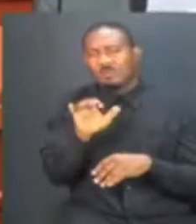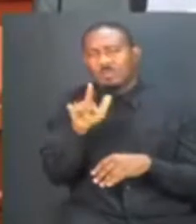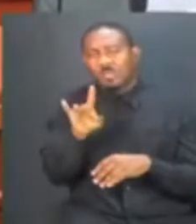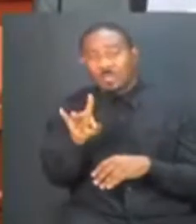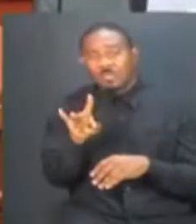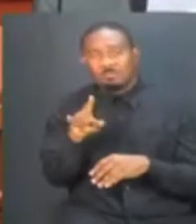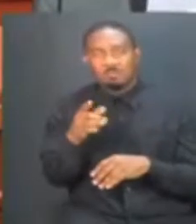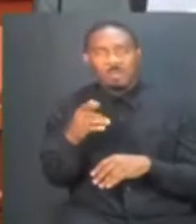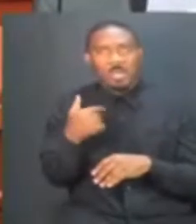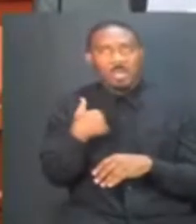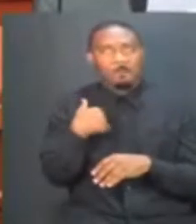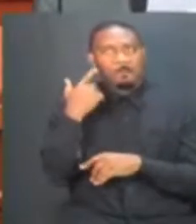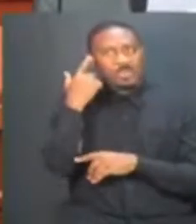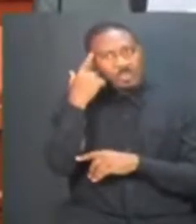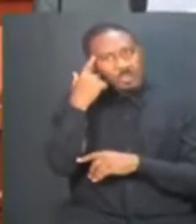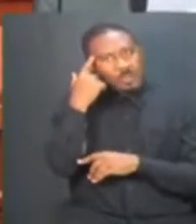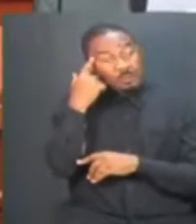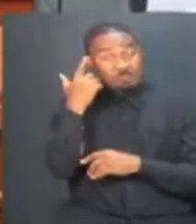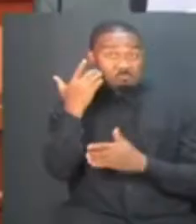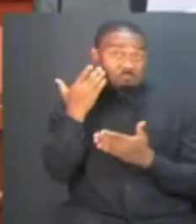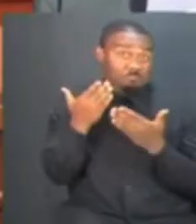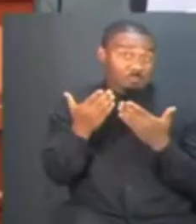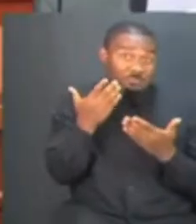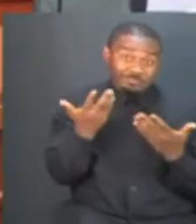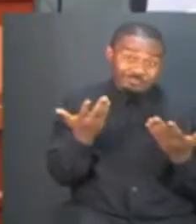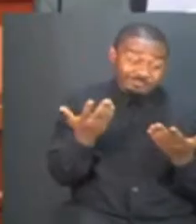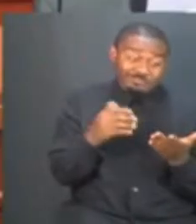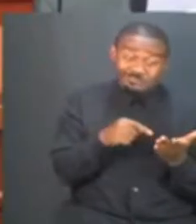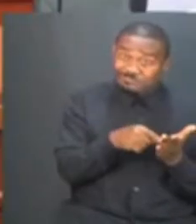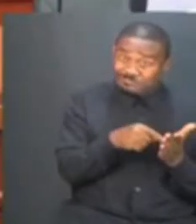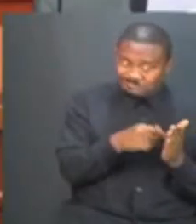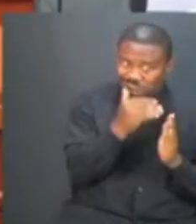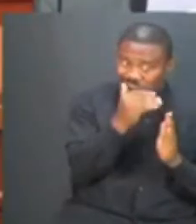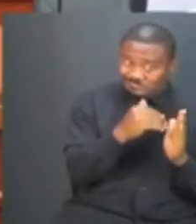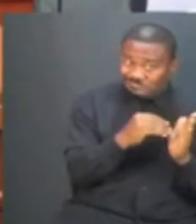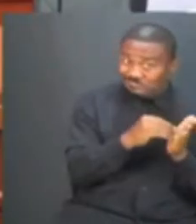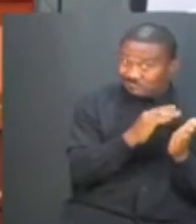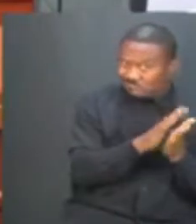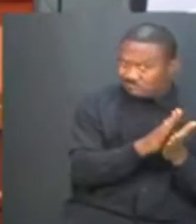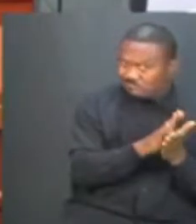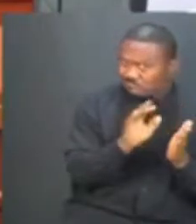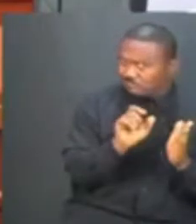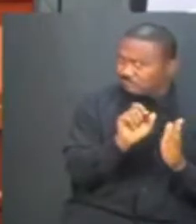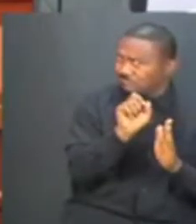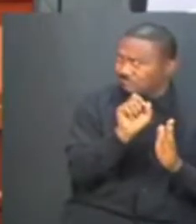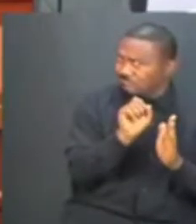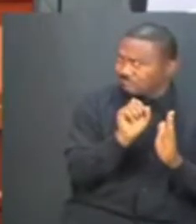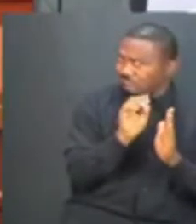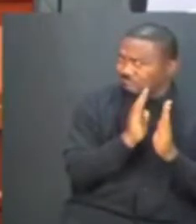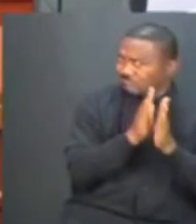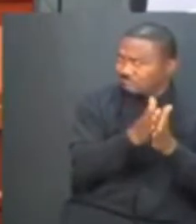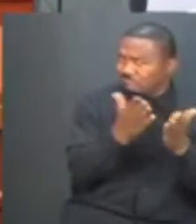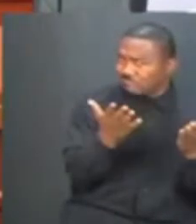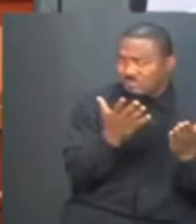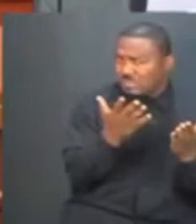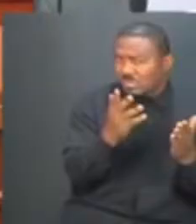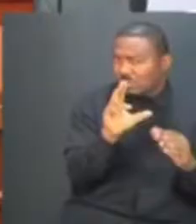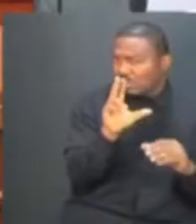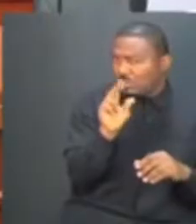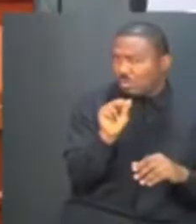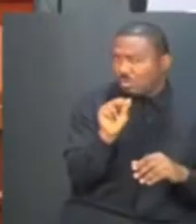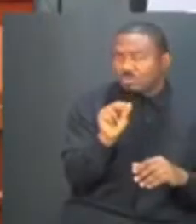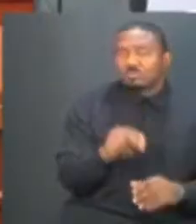I was thinking that it should find space in the other paper as question that was not asked. Thank you.